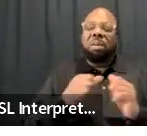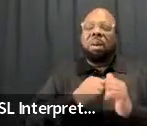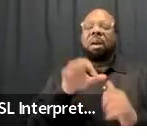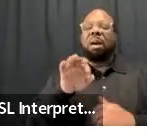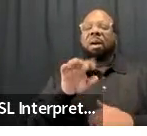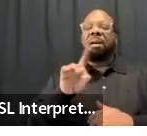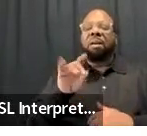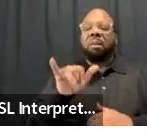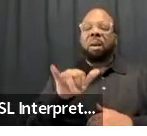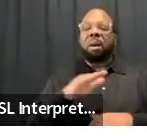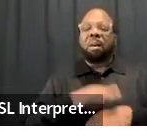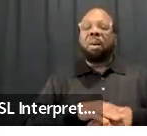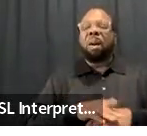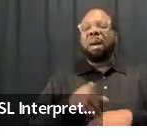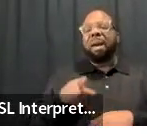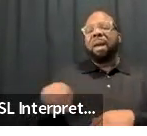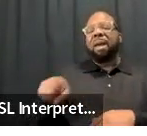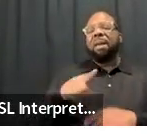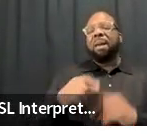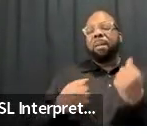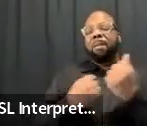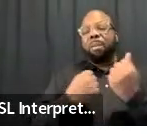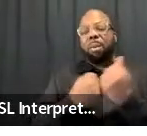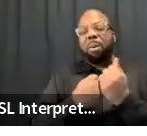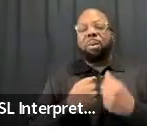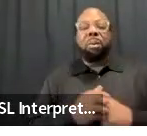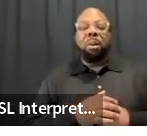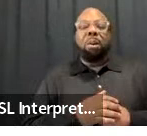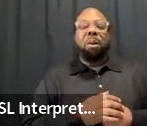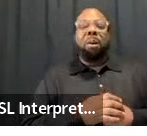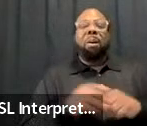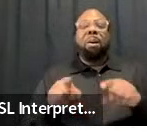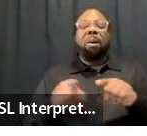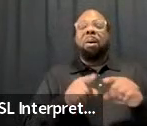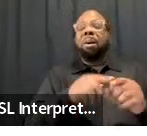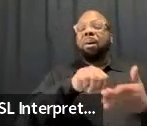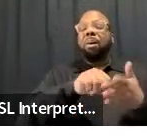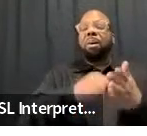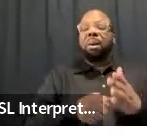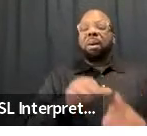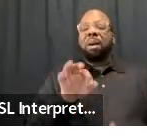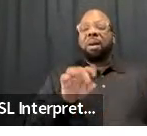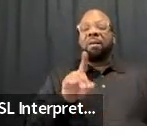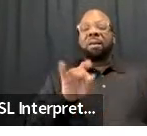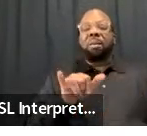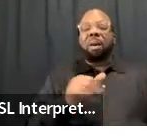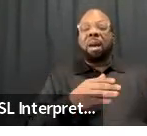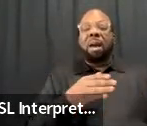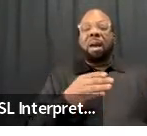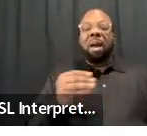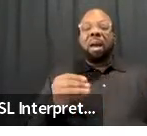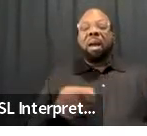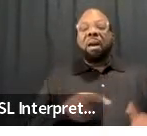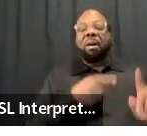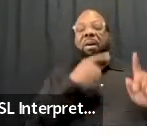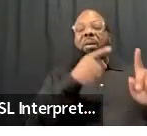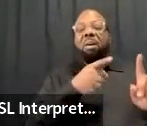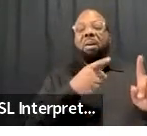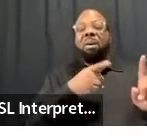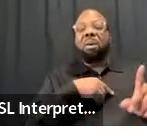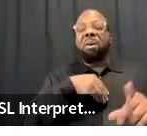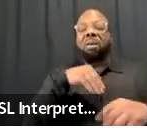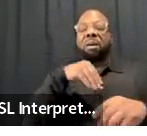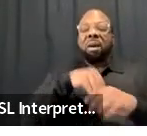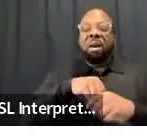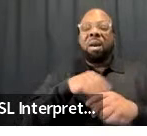be something that they support. I would also emphasize that FDNY does take a role in reviewing energy storage systems across